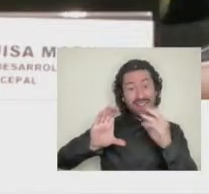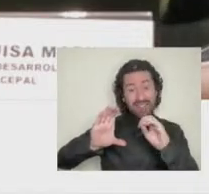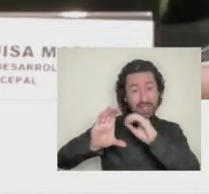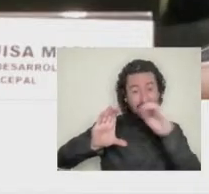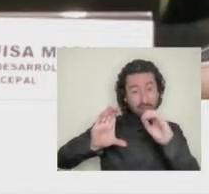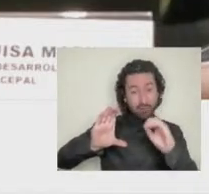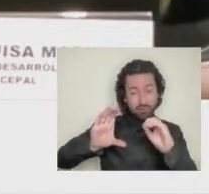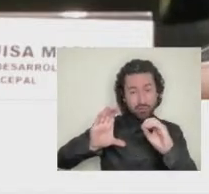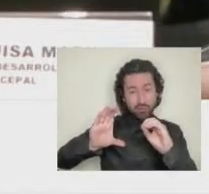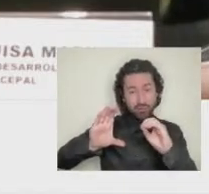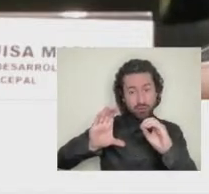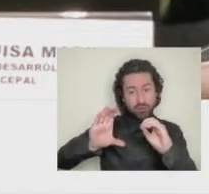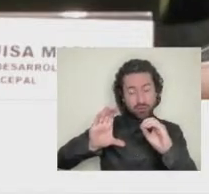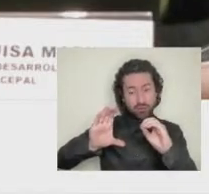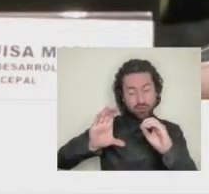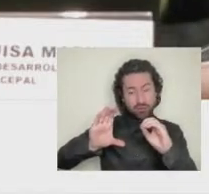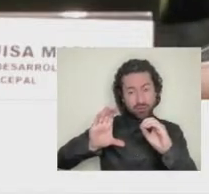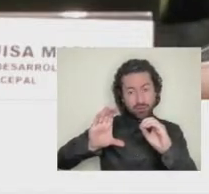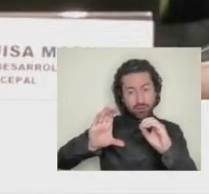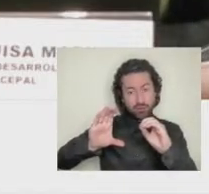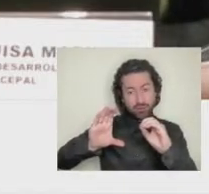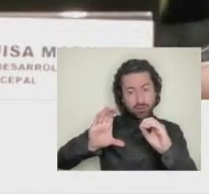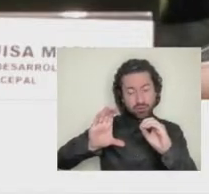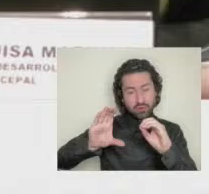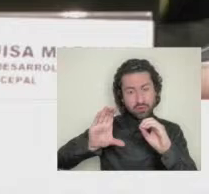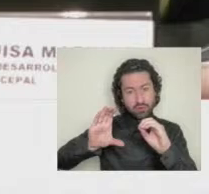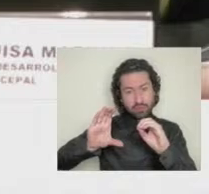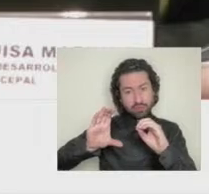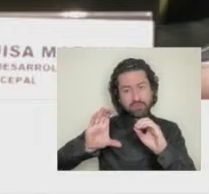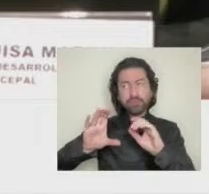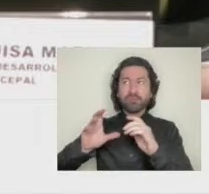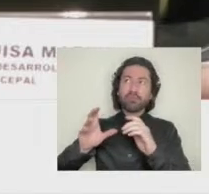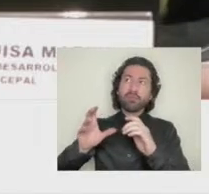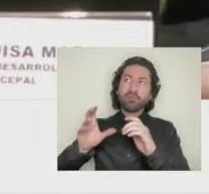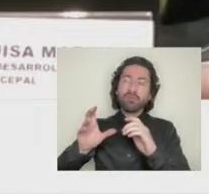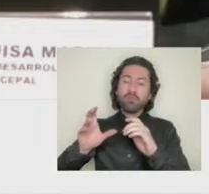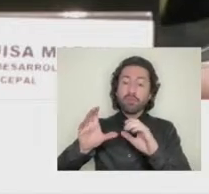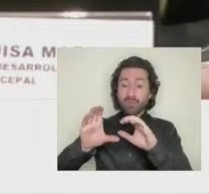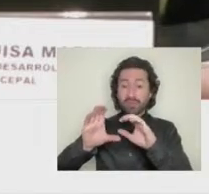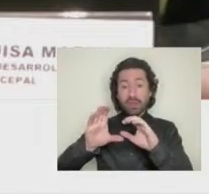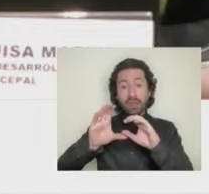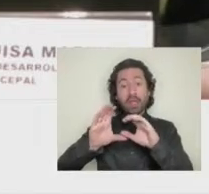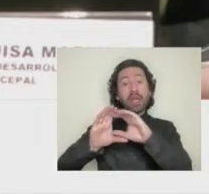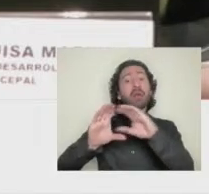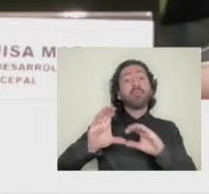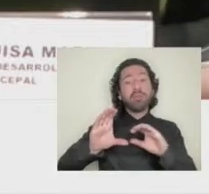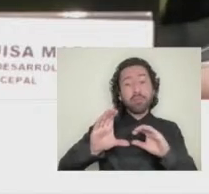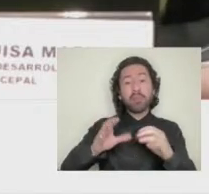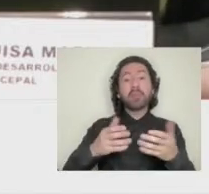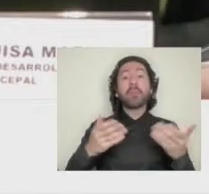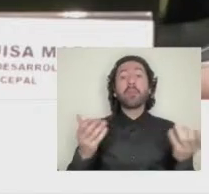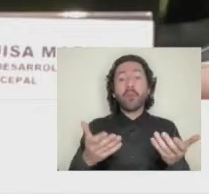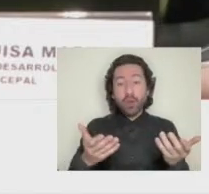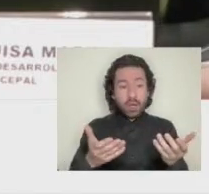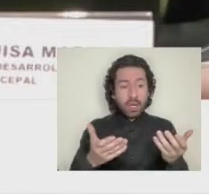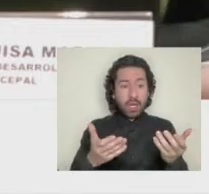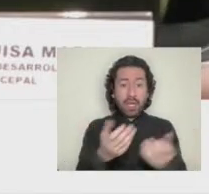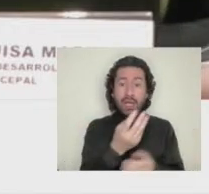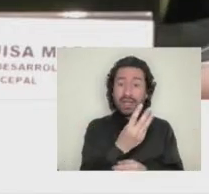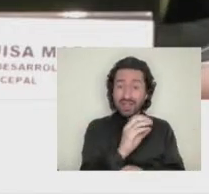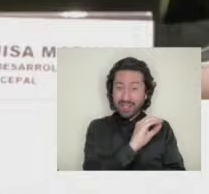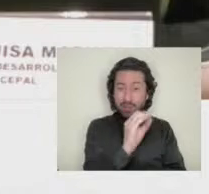allocate 30%. She speaks herself. 30% of total spending in health comes